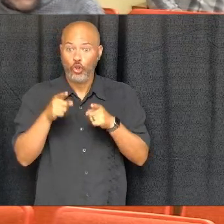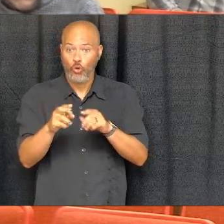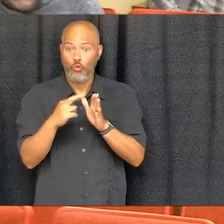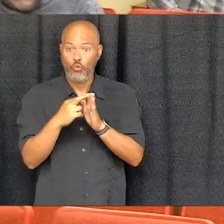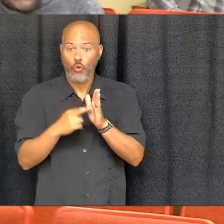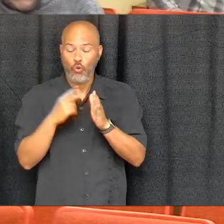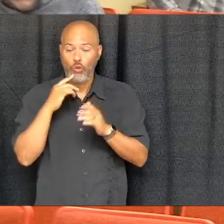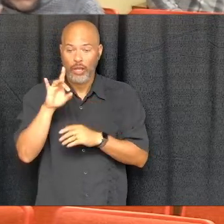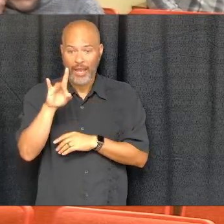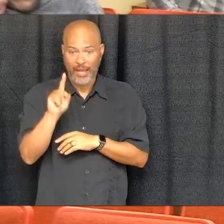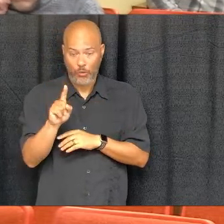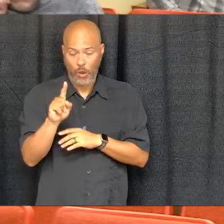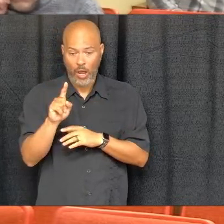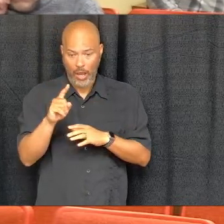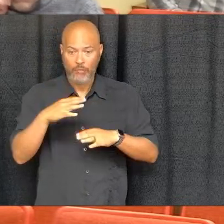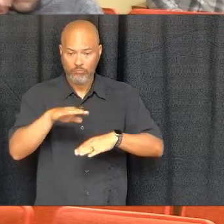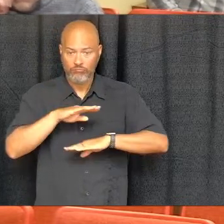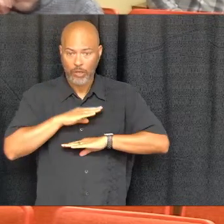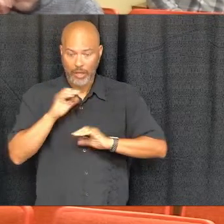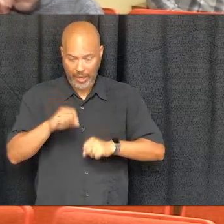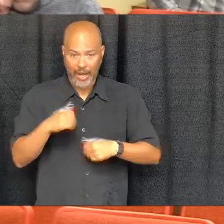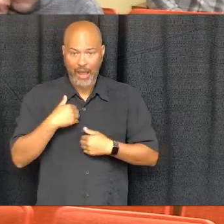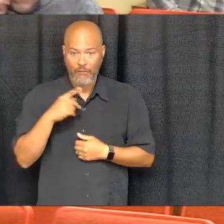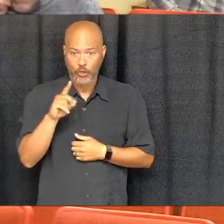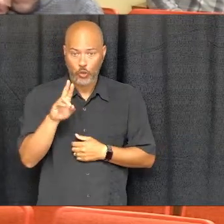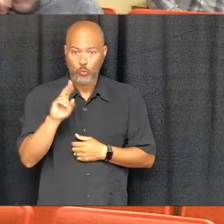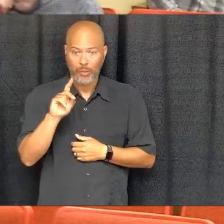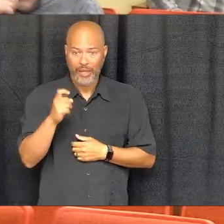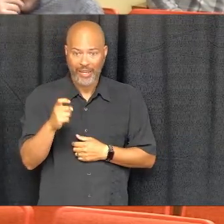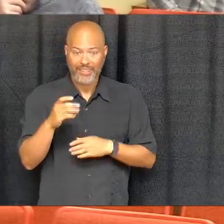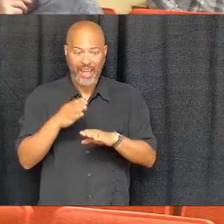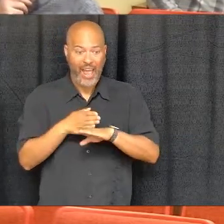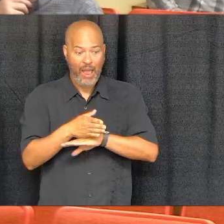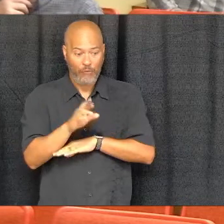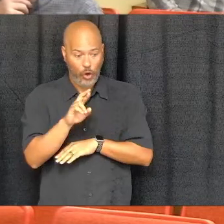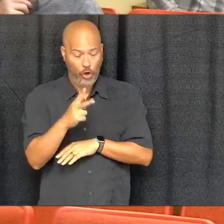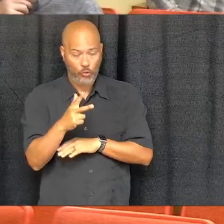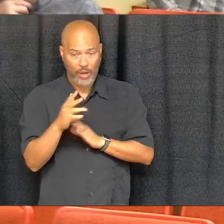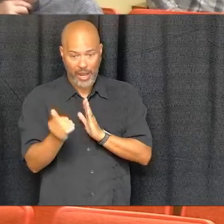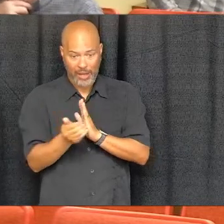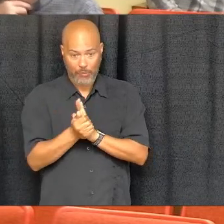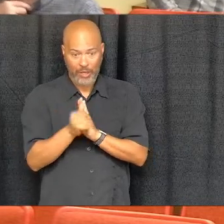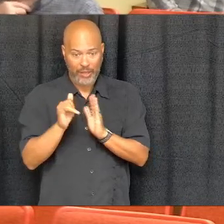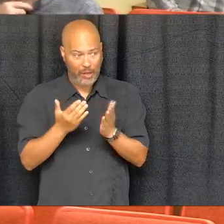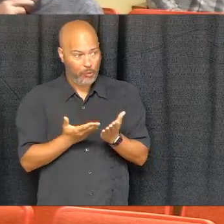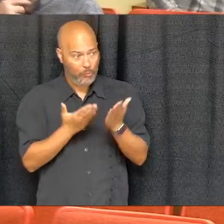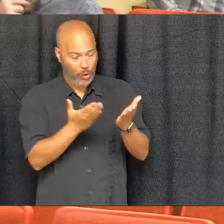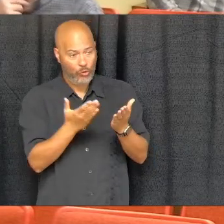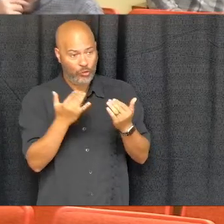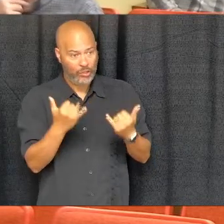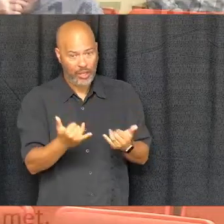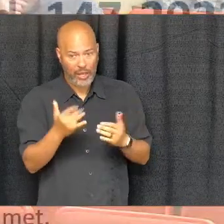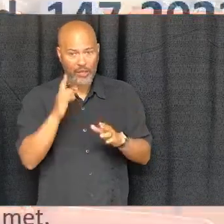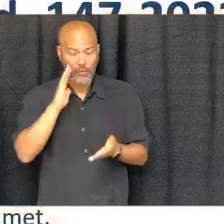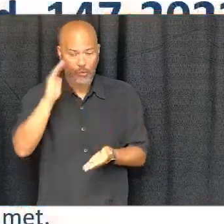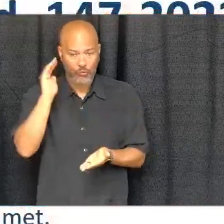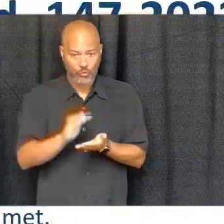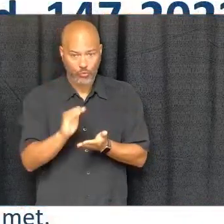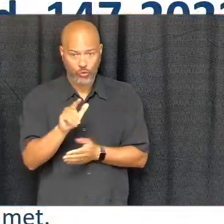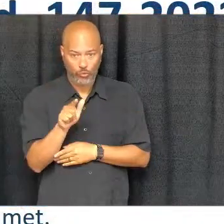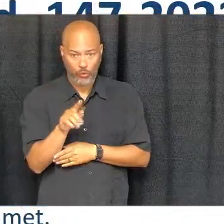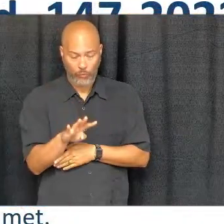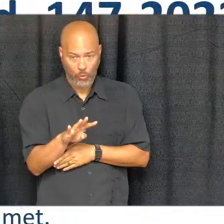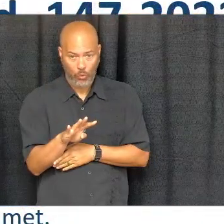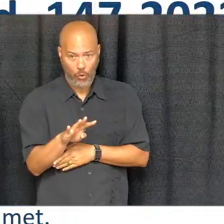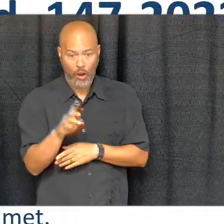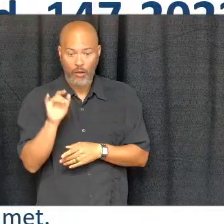are 81 compliant lots that could have a duplex. After the R3 amendments that are proposed in front of you, that drops to 24.